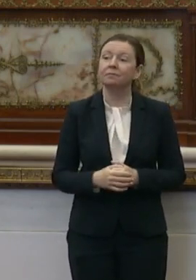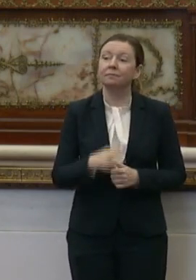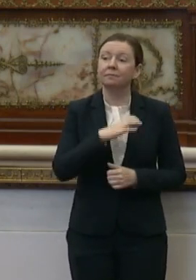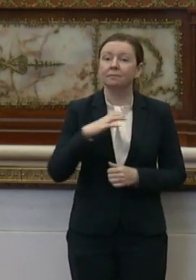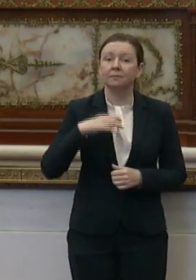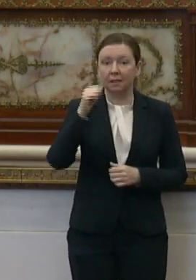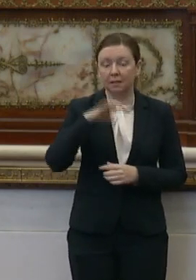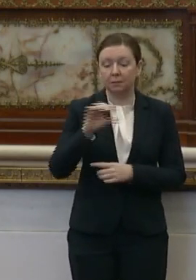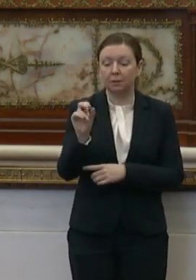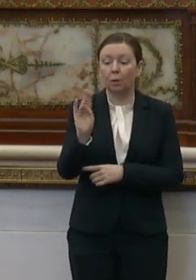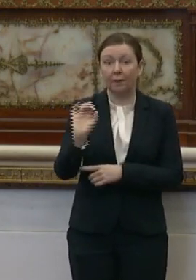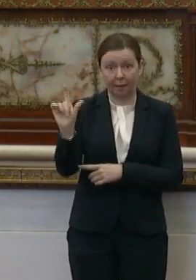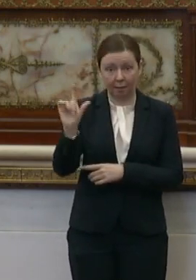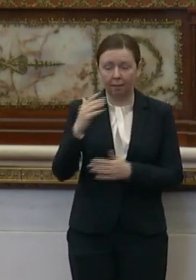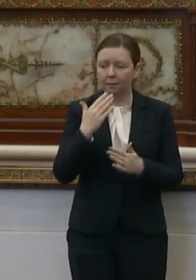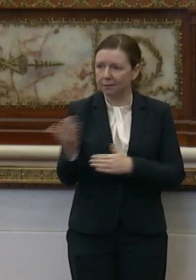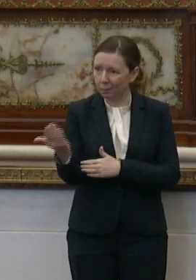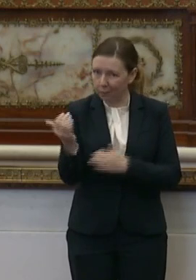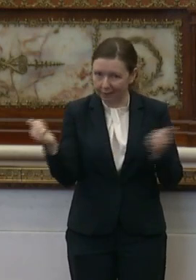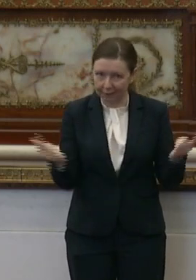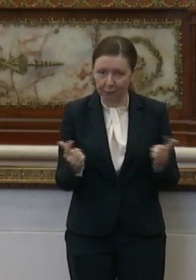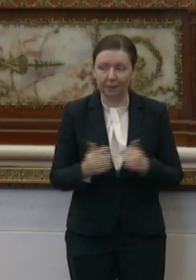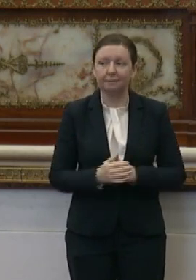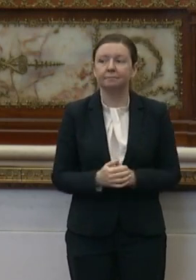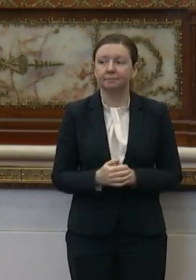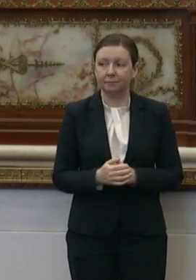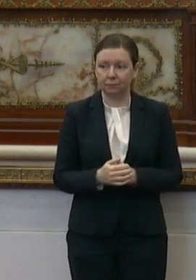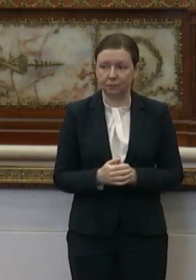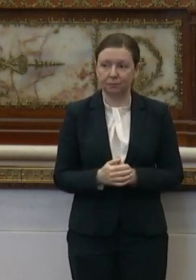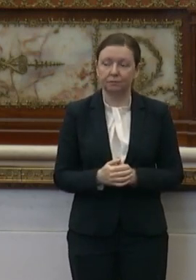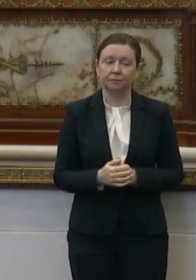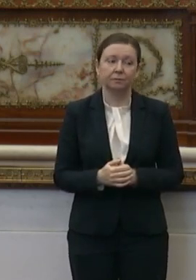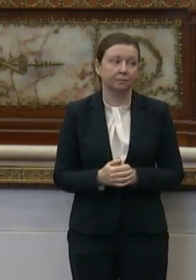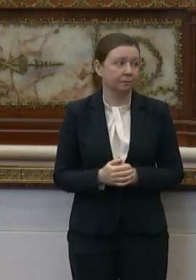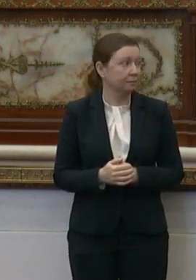Councilman O'Neill. Good morning, everyone. Morning.